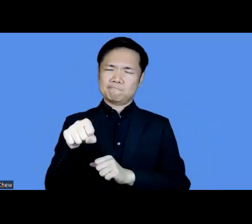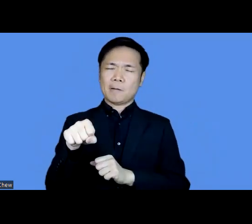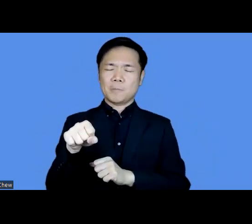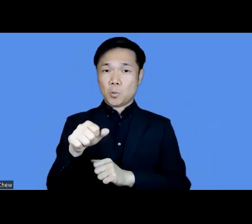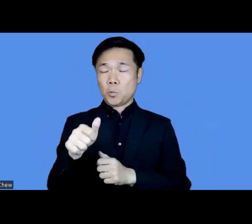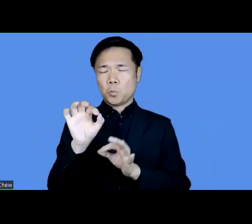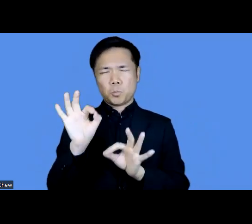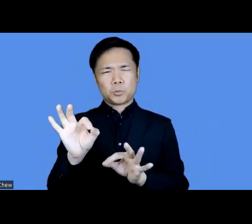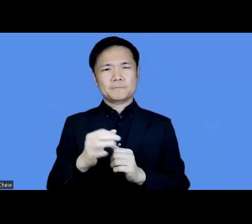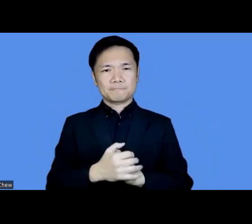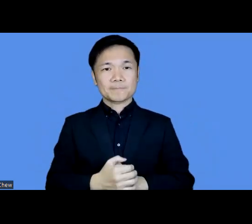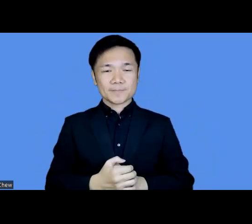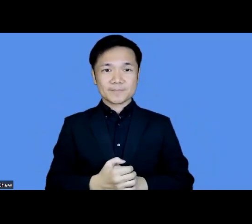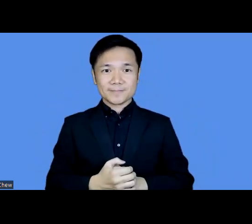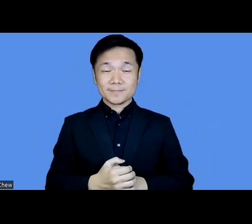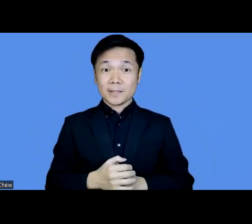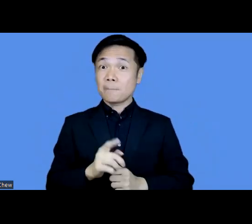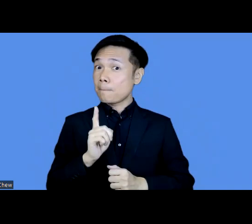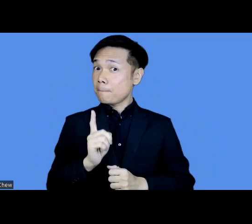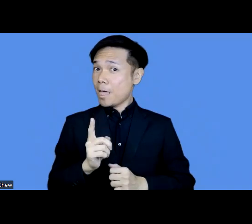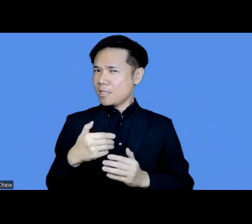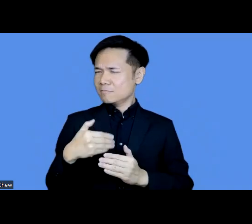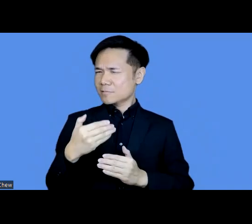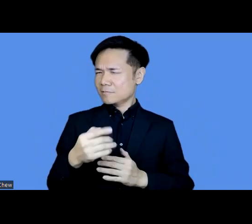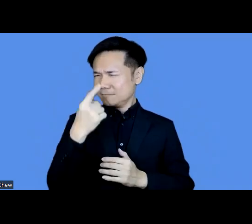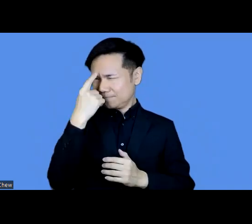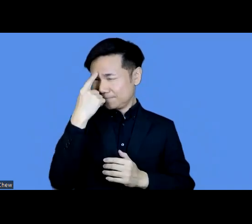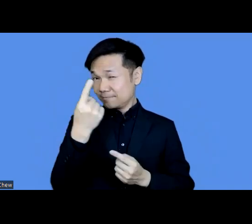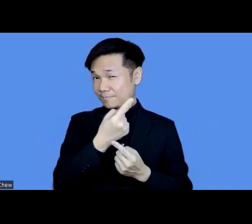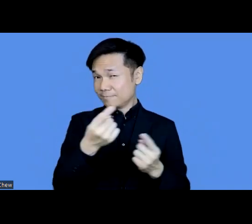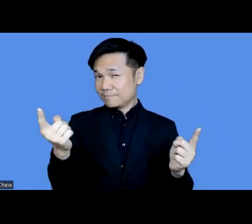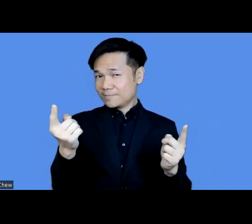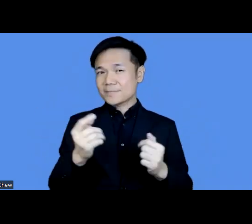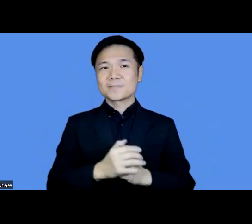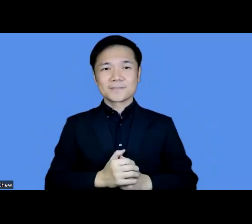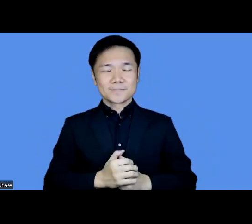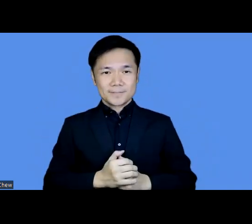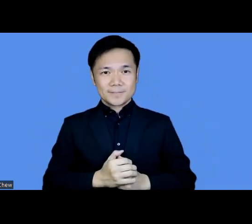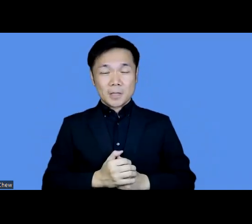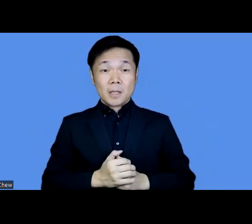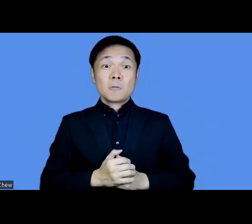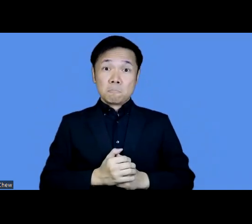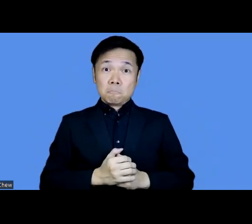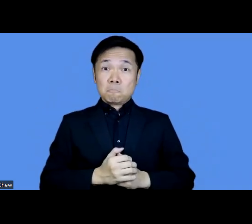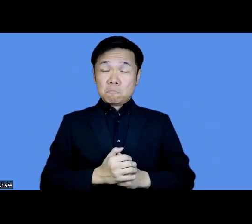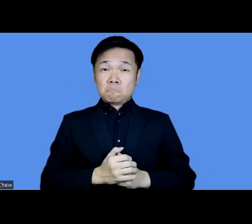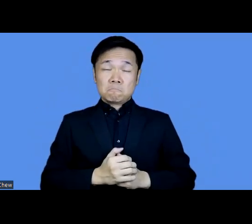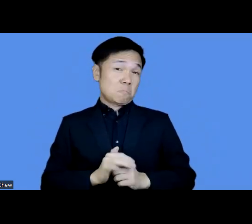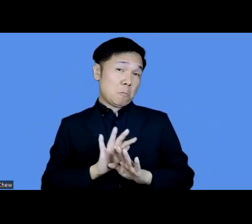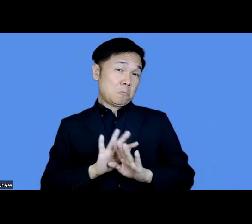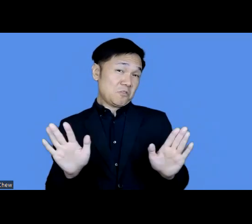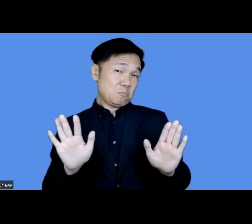However, as I always like to say, there's still a lot to be